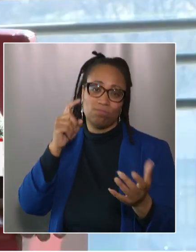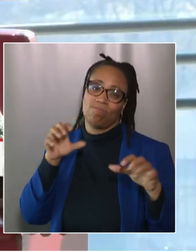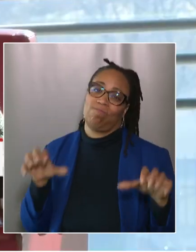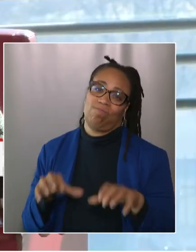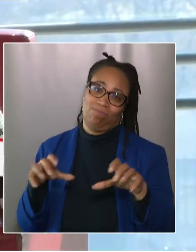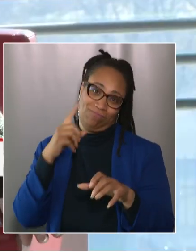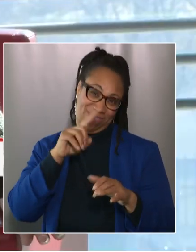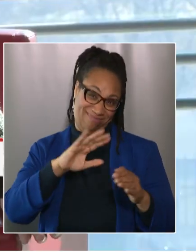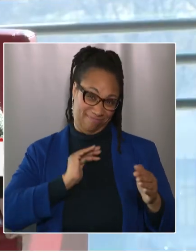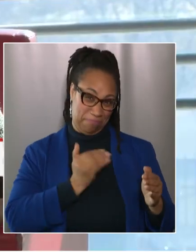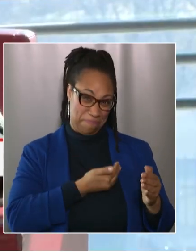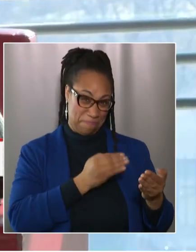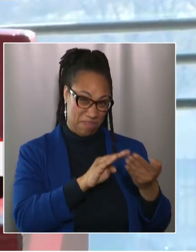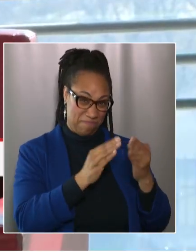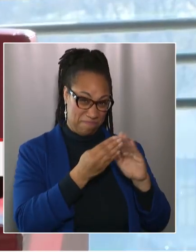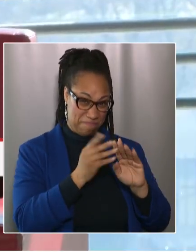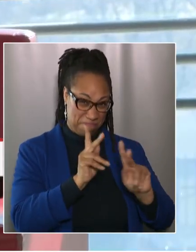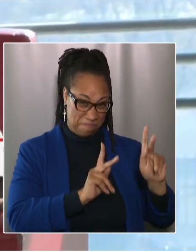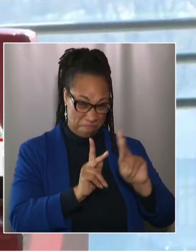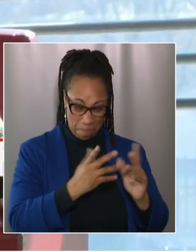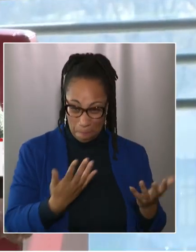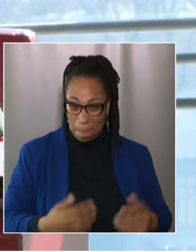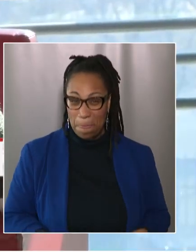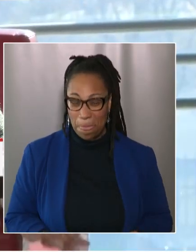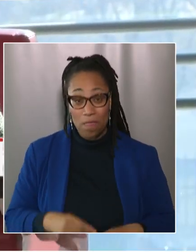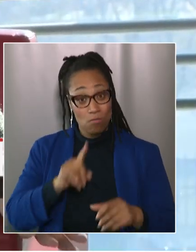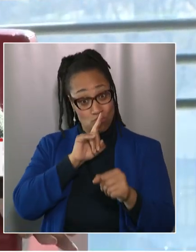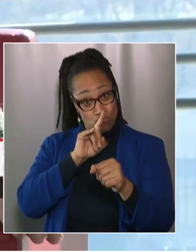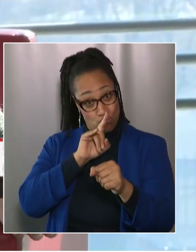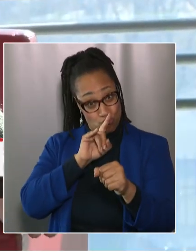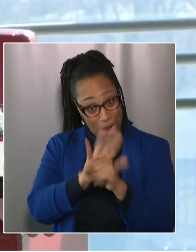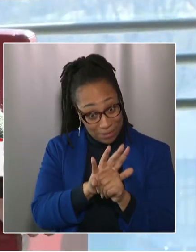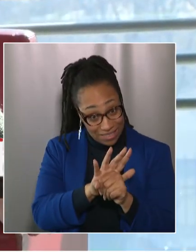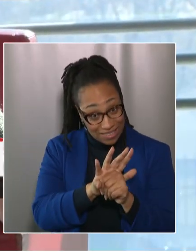promised that if we did that, the rest would come. And that's